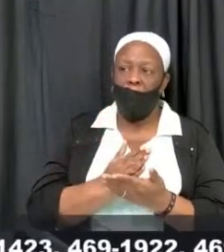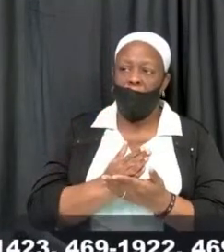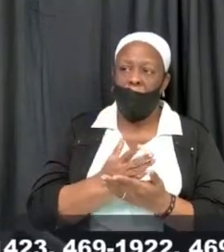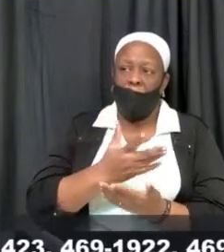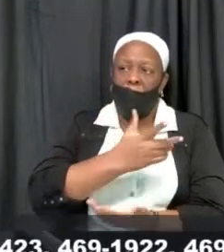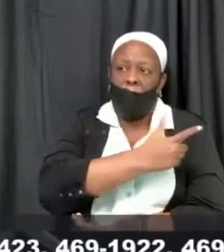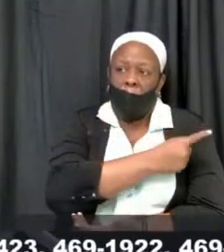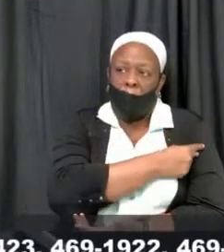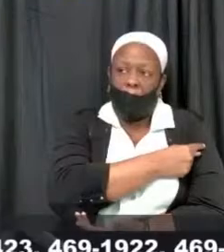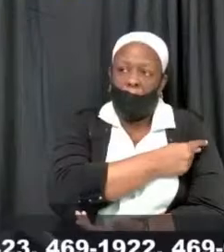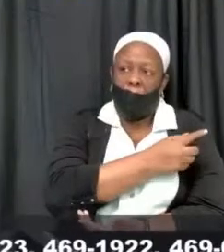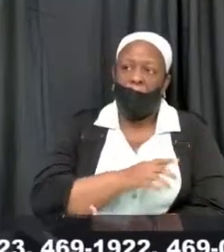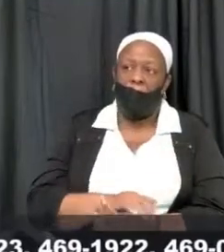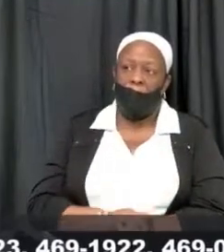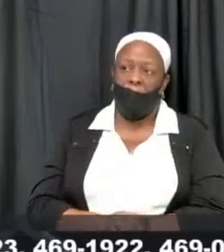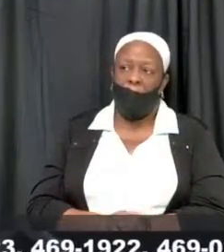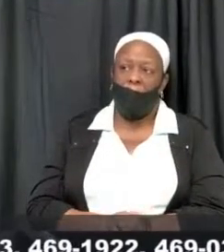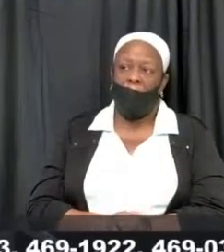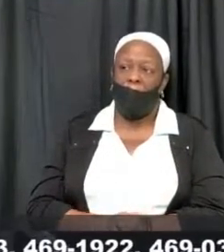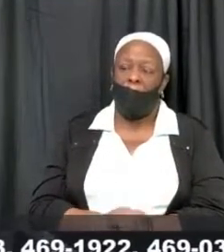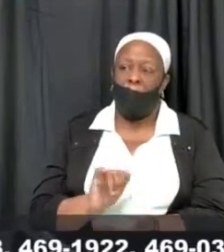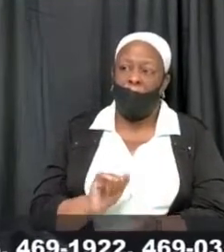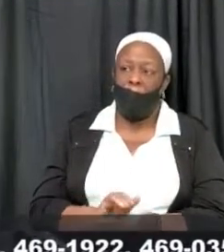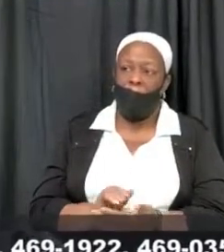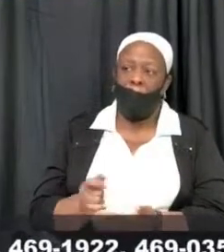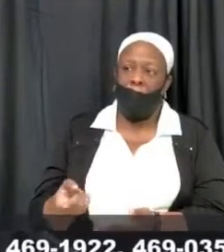such. This comes from